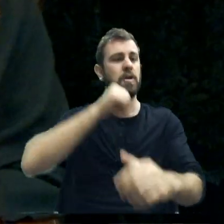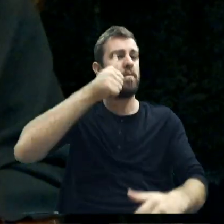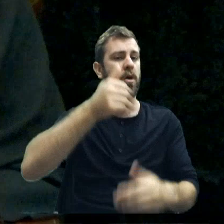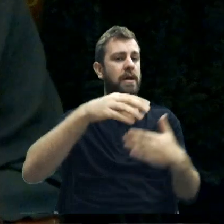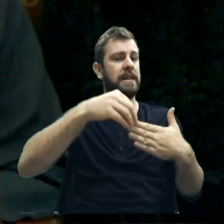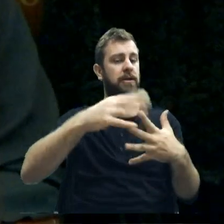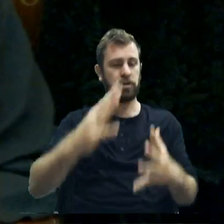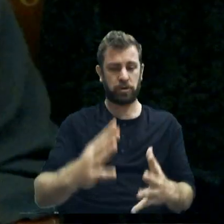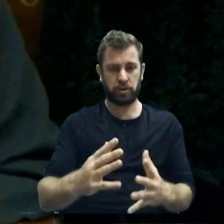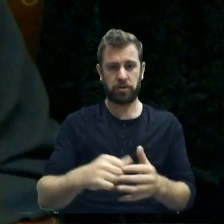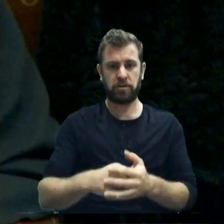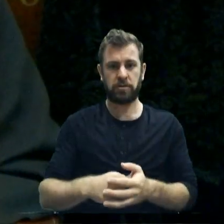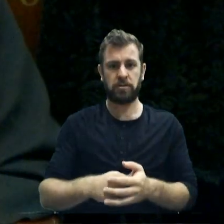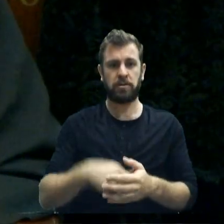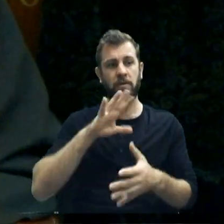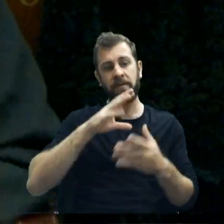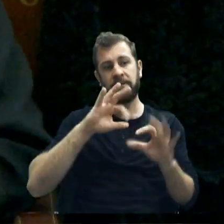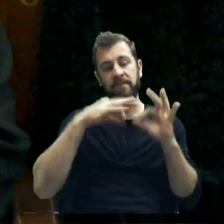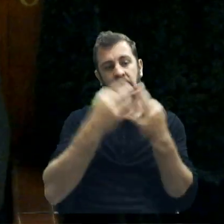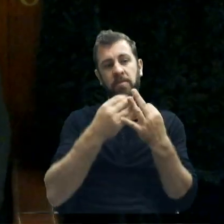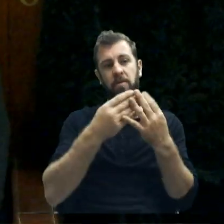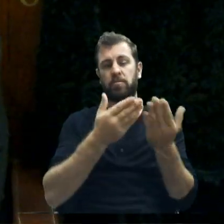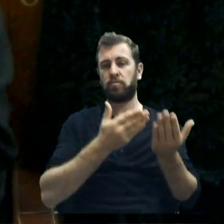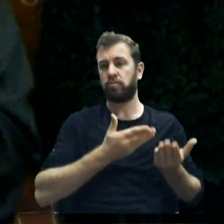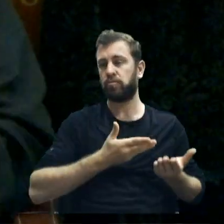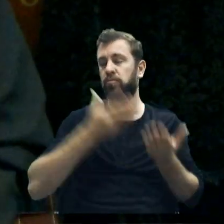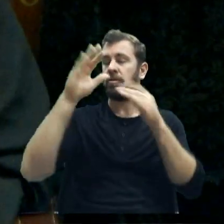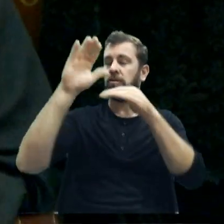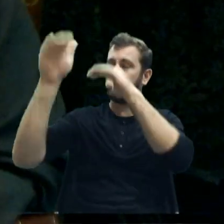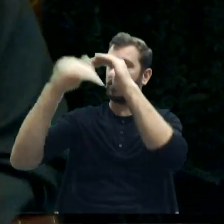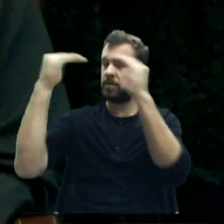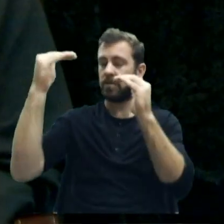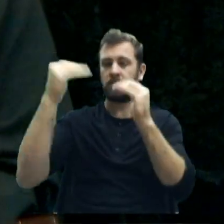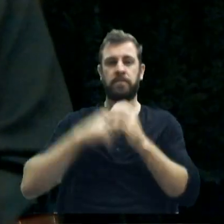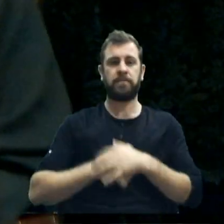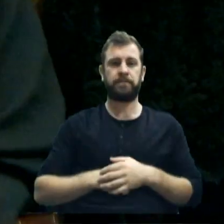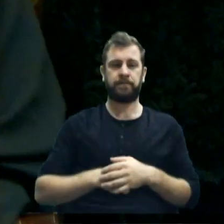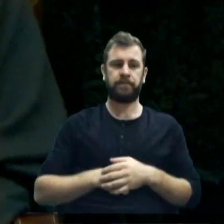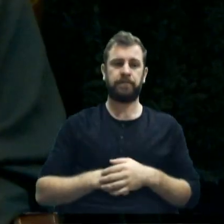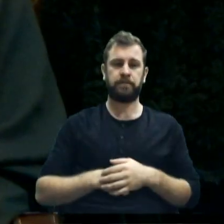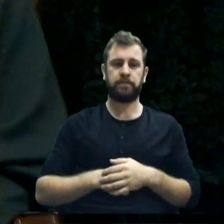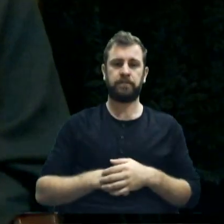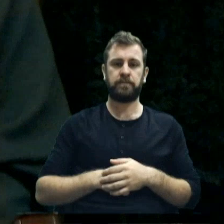take their family towards Jannah, inshallah. Sallu ala Muhammad wa ala Muhammad.